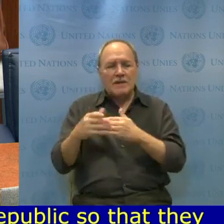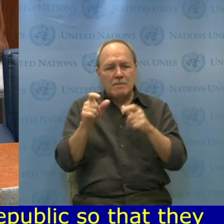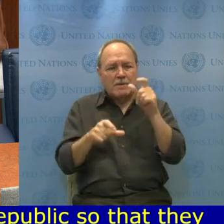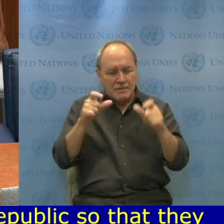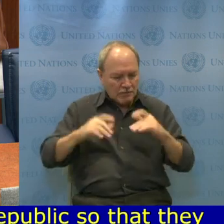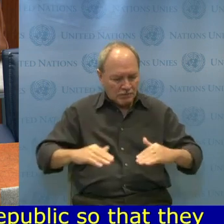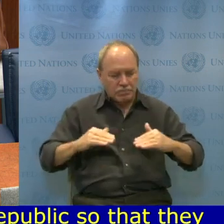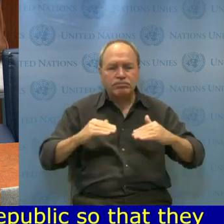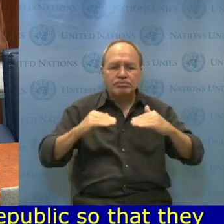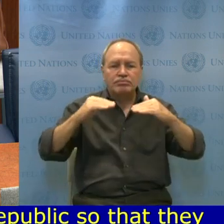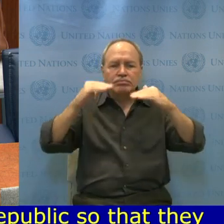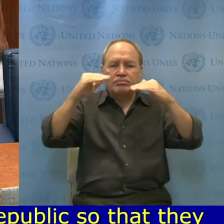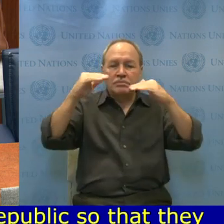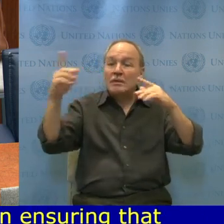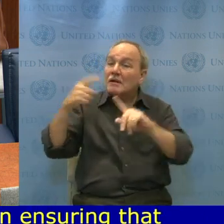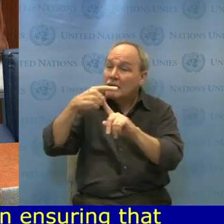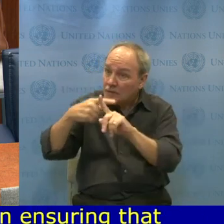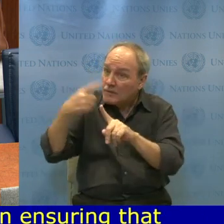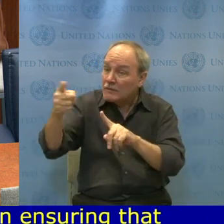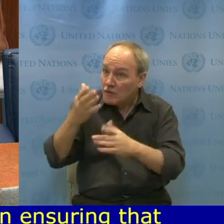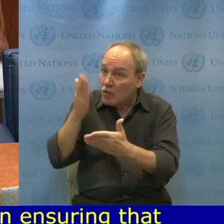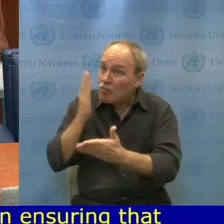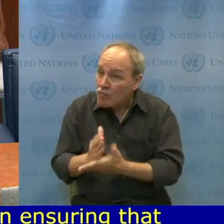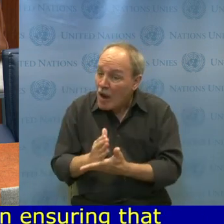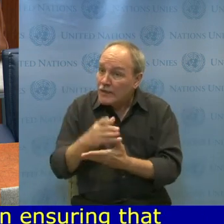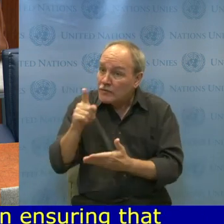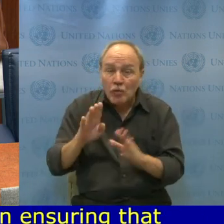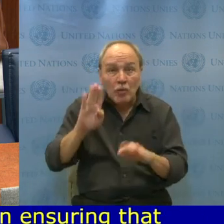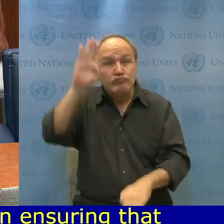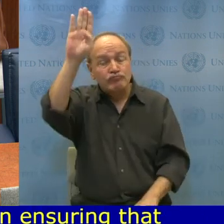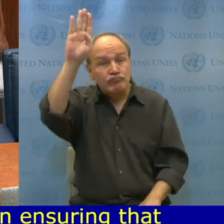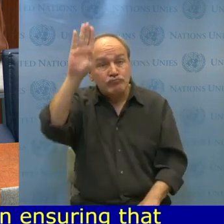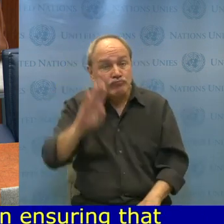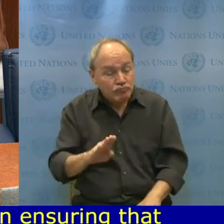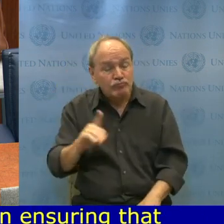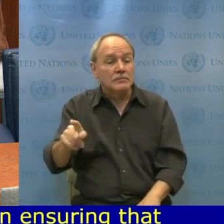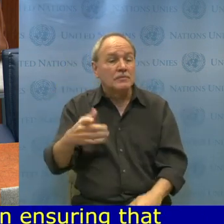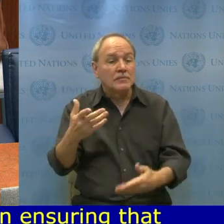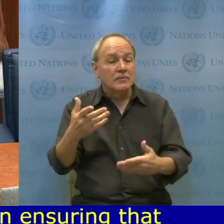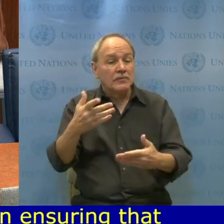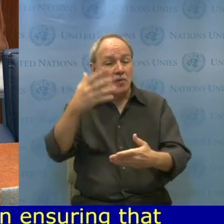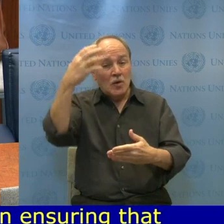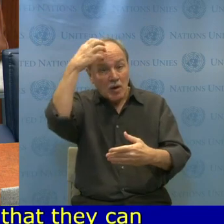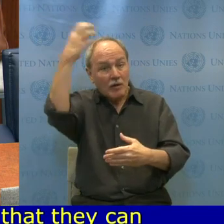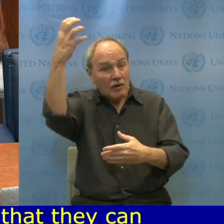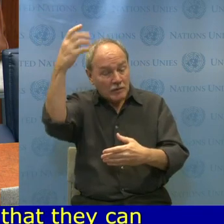be and to stand for office. We are making progress. Thank you.